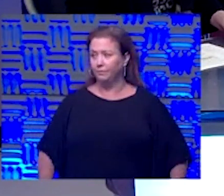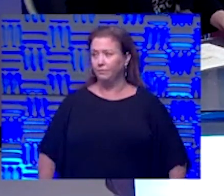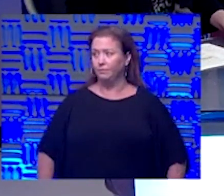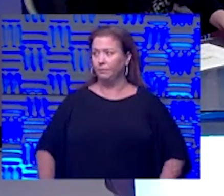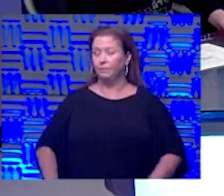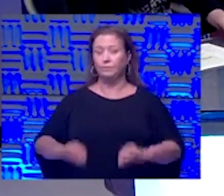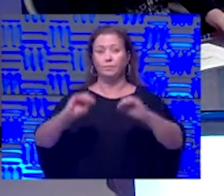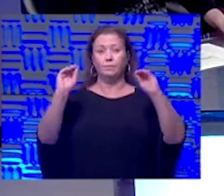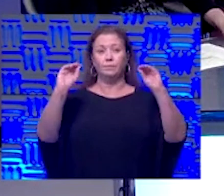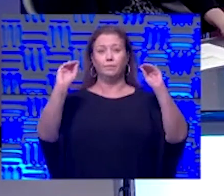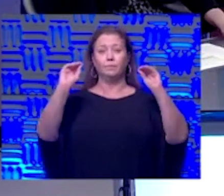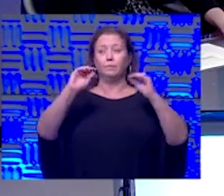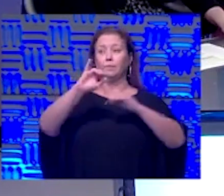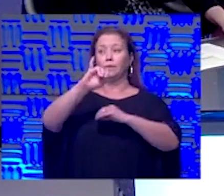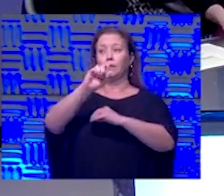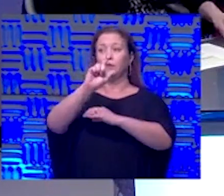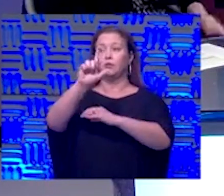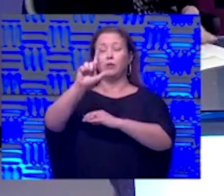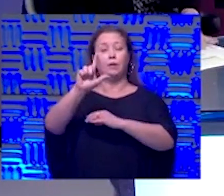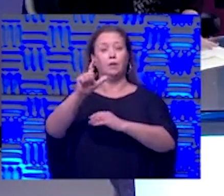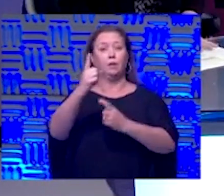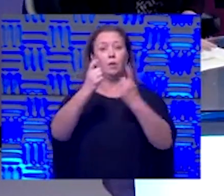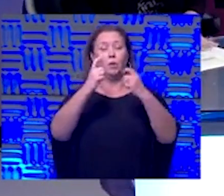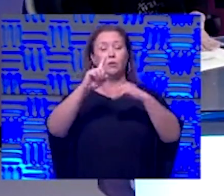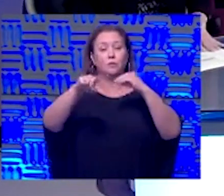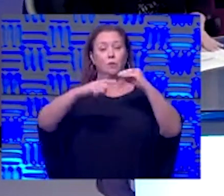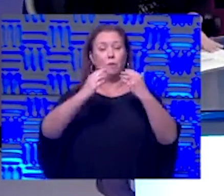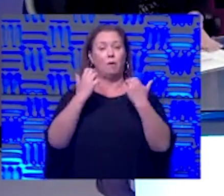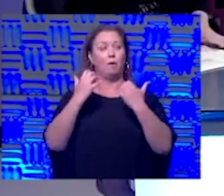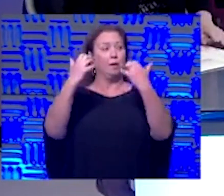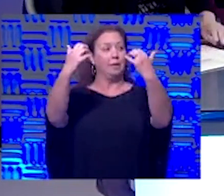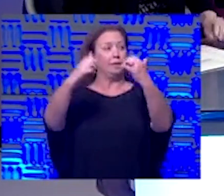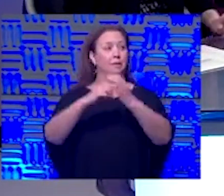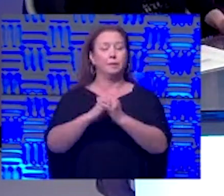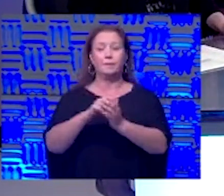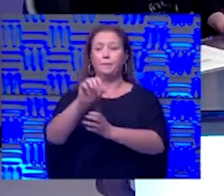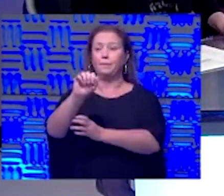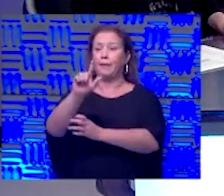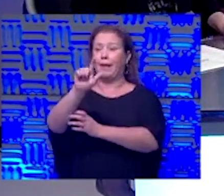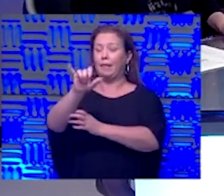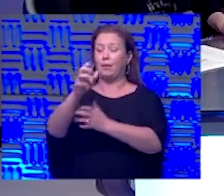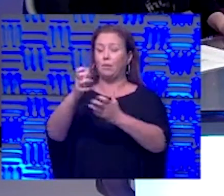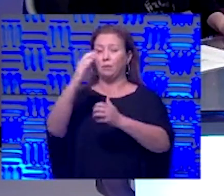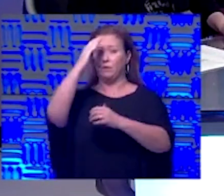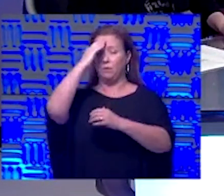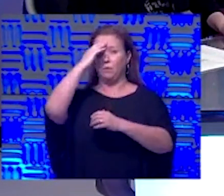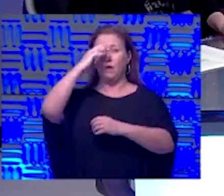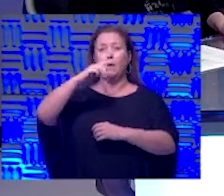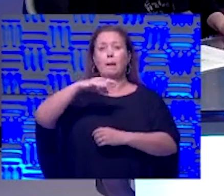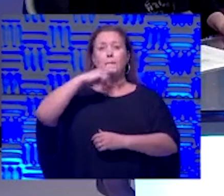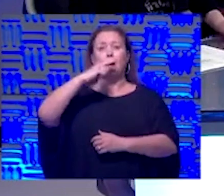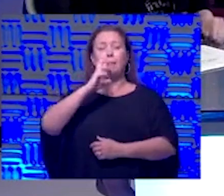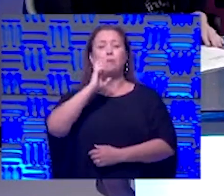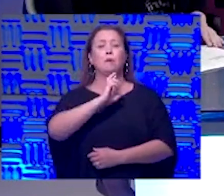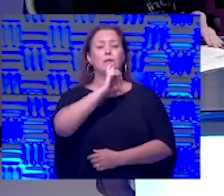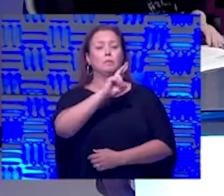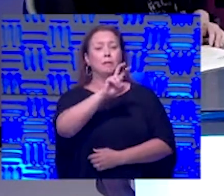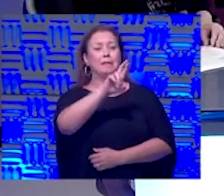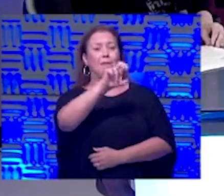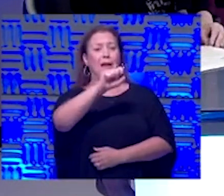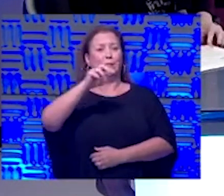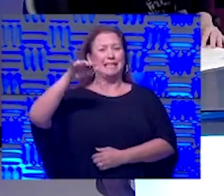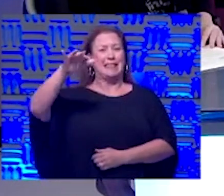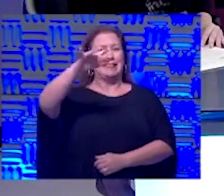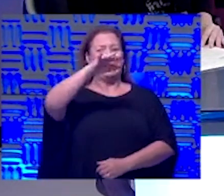No, none. That means Jill's up. Jill, do we have some questions from our audience? Sure. Allie wants to know, what about public restrooms? Is a virus in the